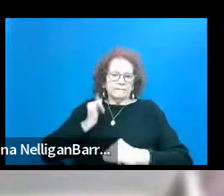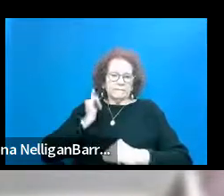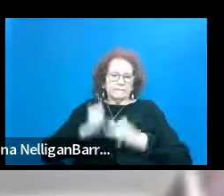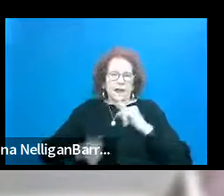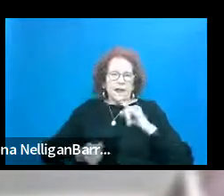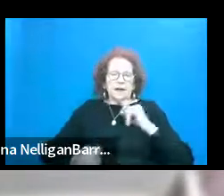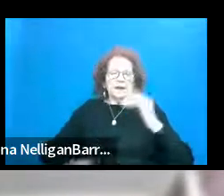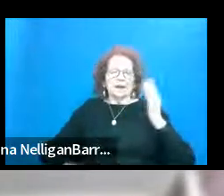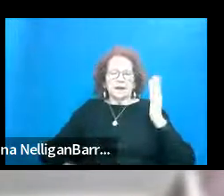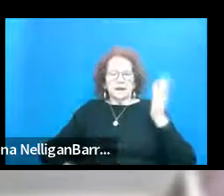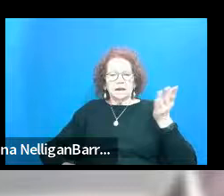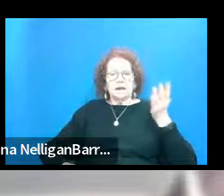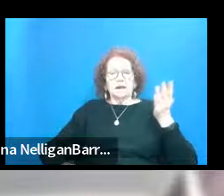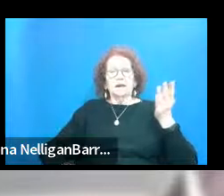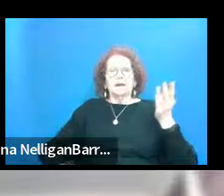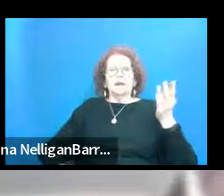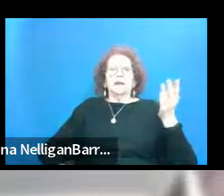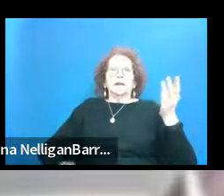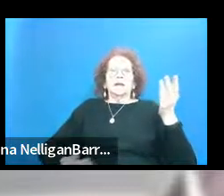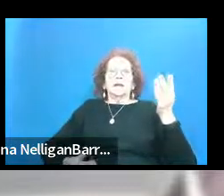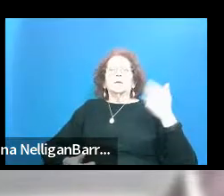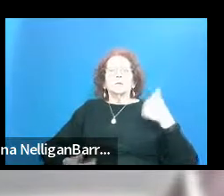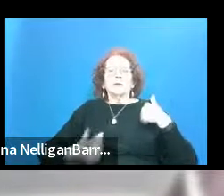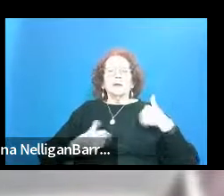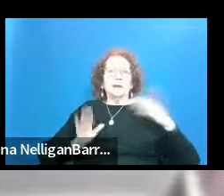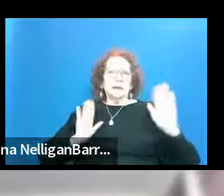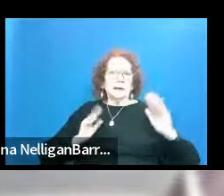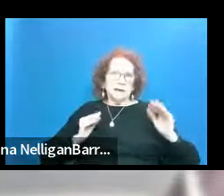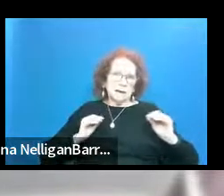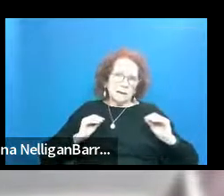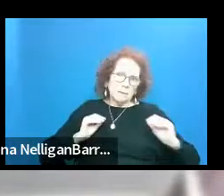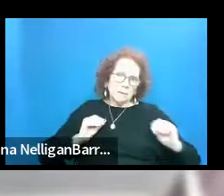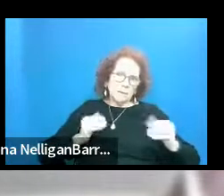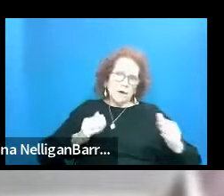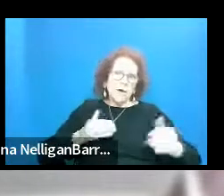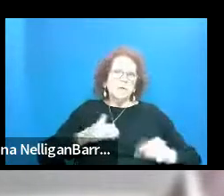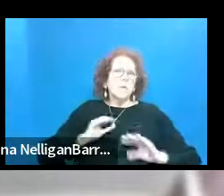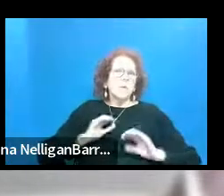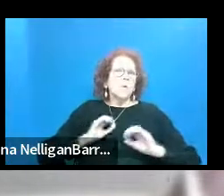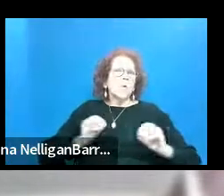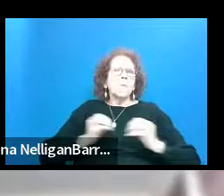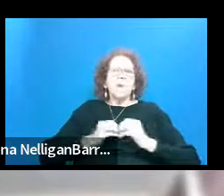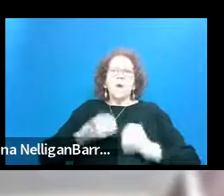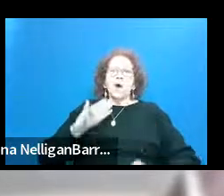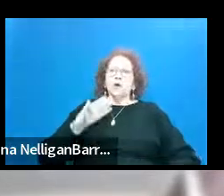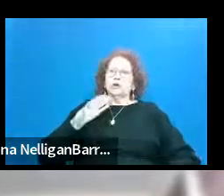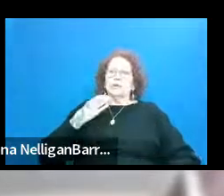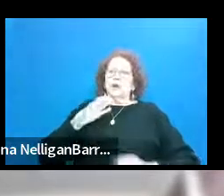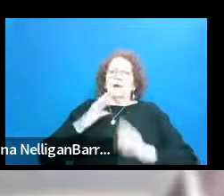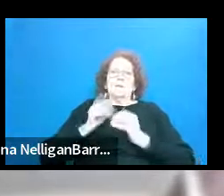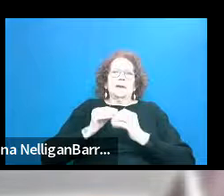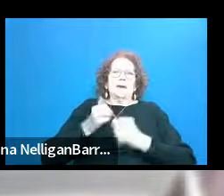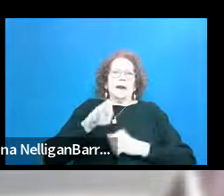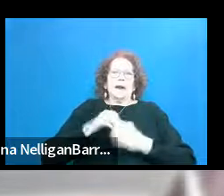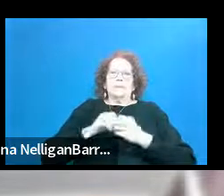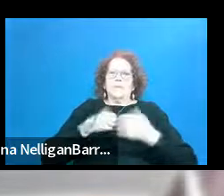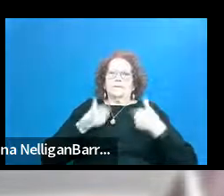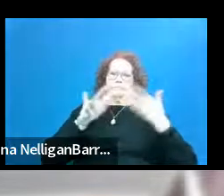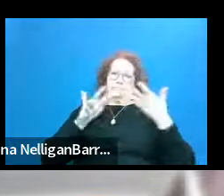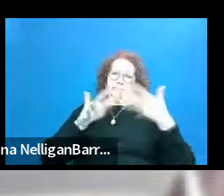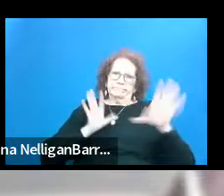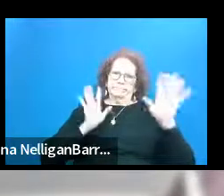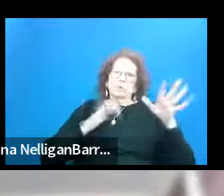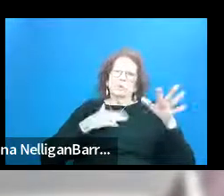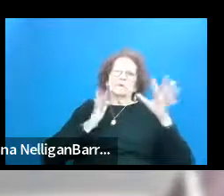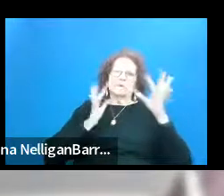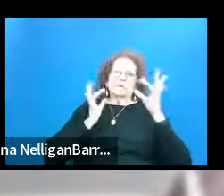moving forward, we will no longer have a chairs meeting. We have made the decision that we will